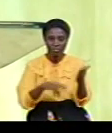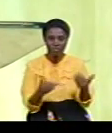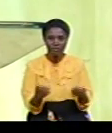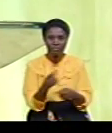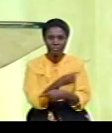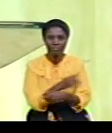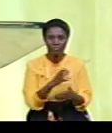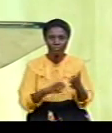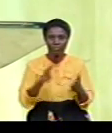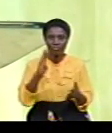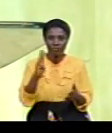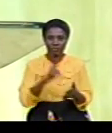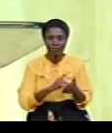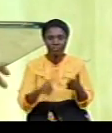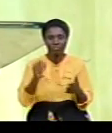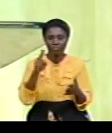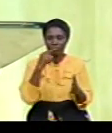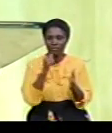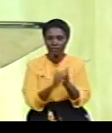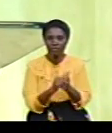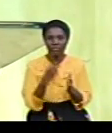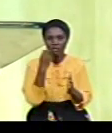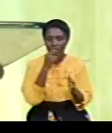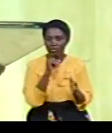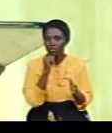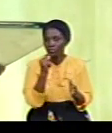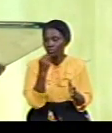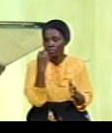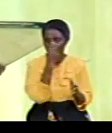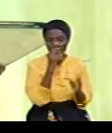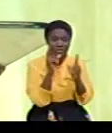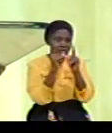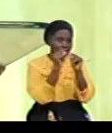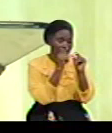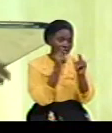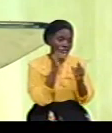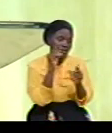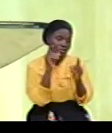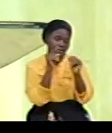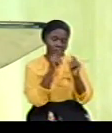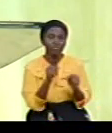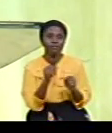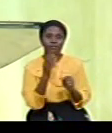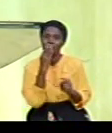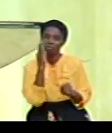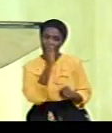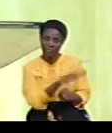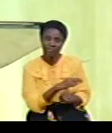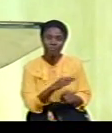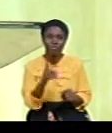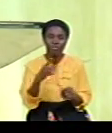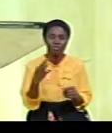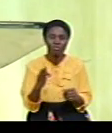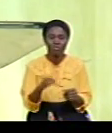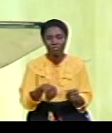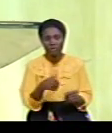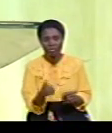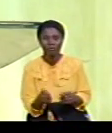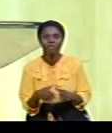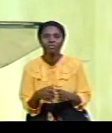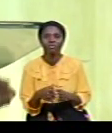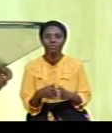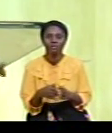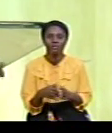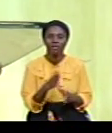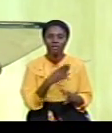not evil one of another, brethren. He that speaketh evil of his brother and judgeth his brother, speaketh evil of the law and judgeth